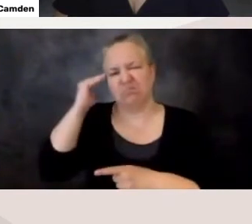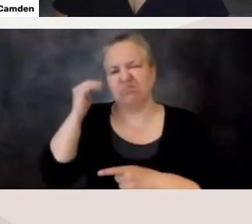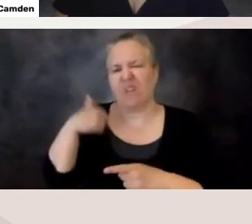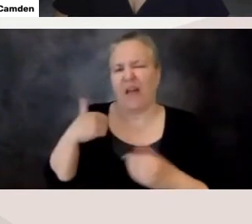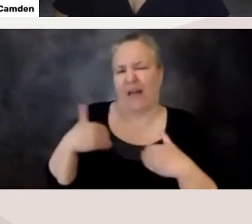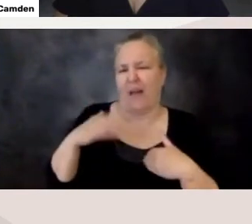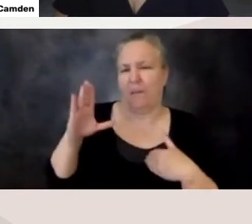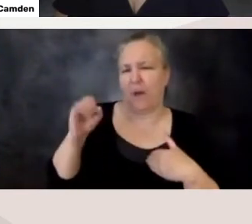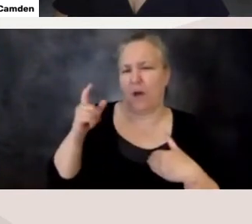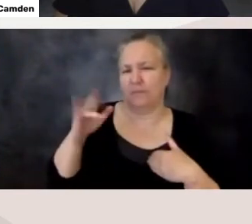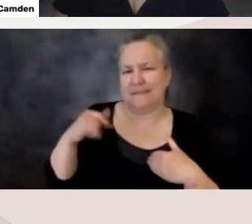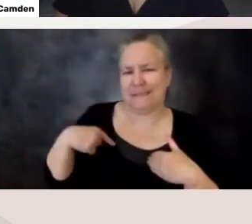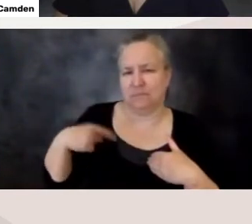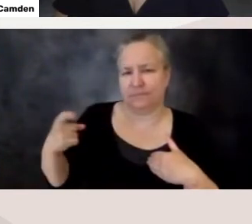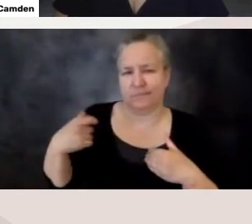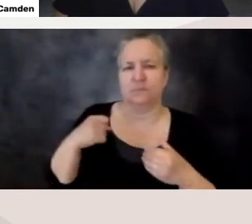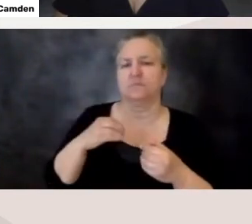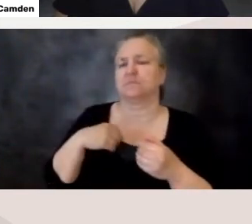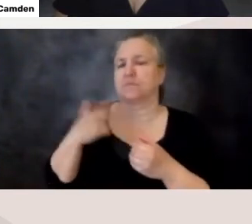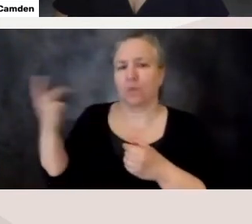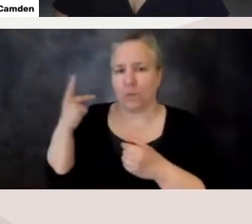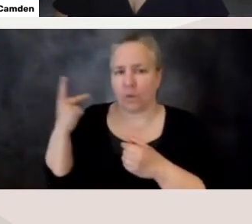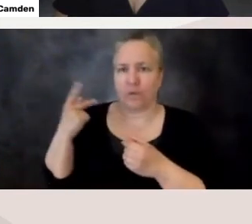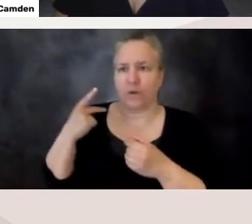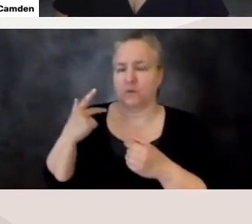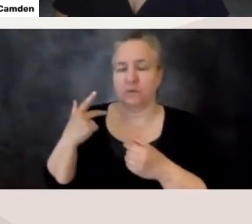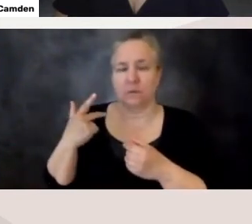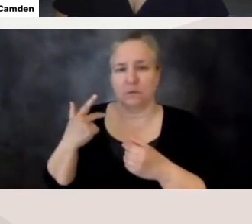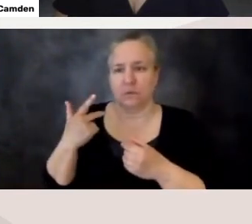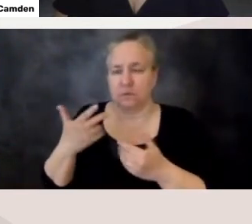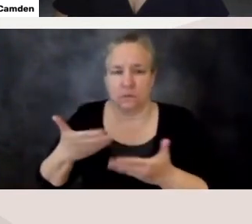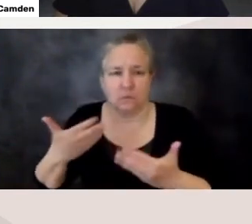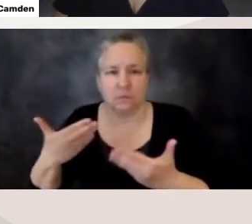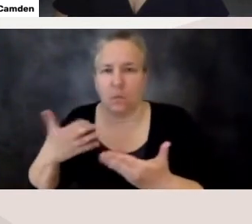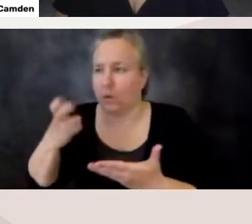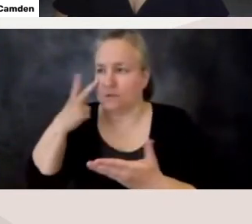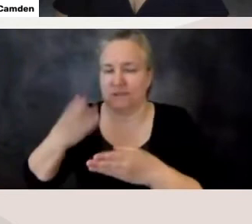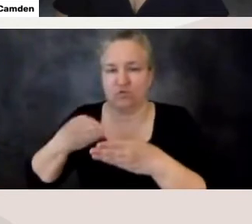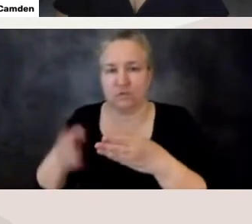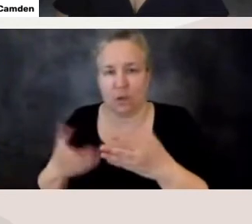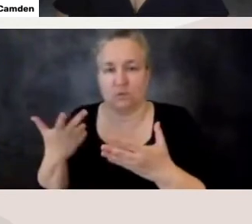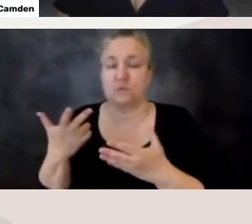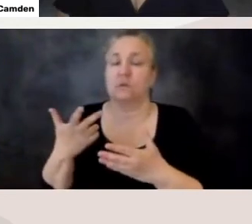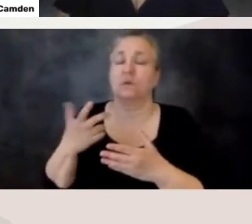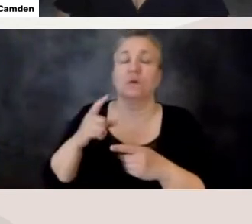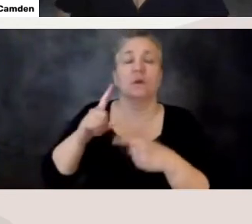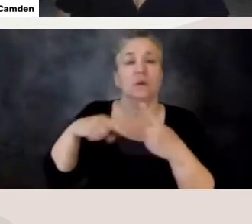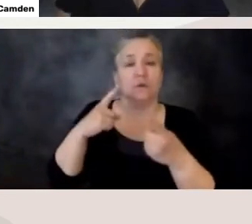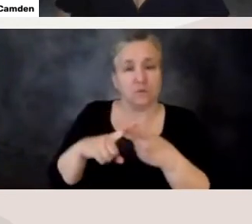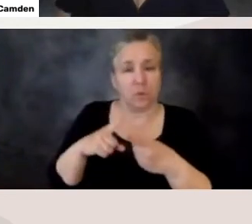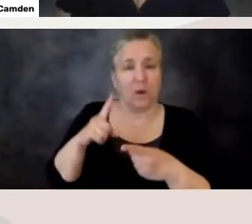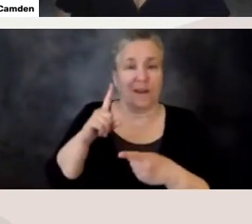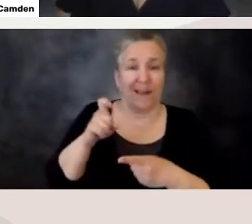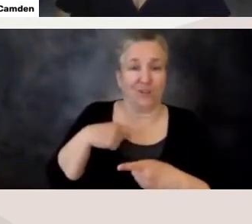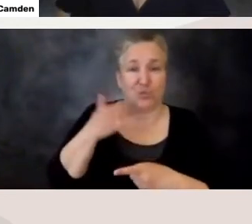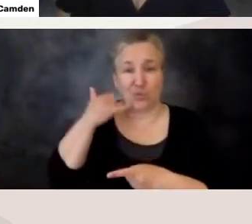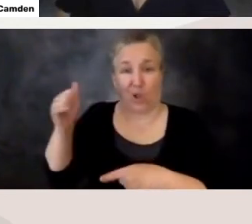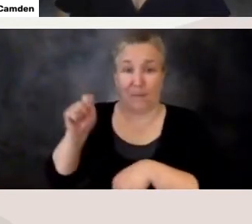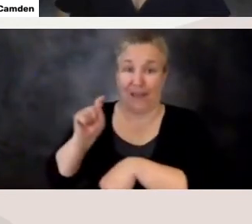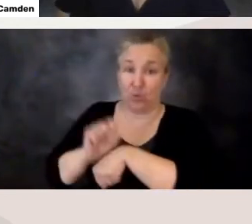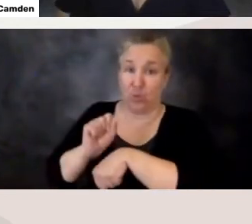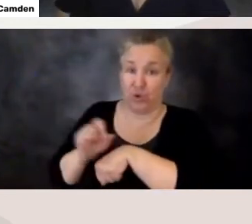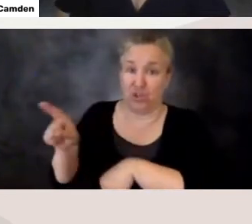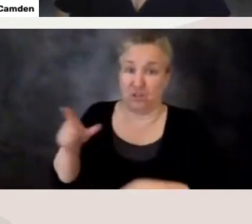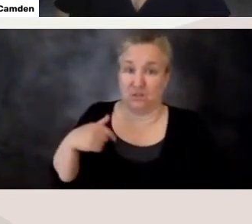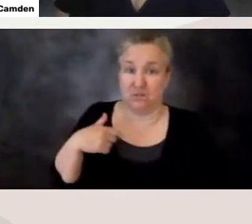biopsy, things like that. So we were both really eager to get the results. So when I had to call him at work and